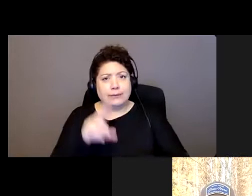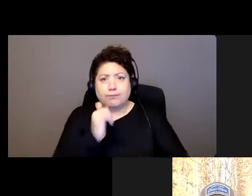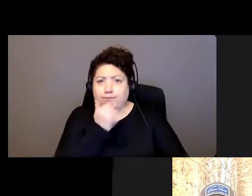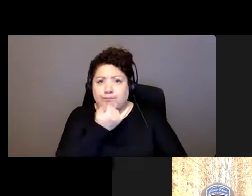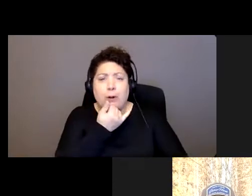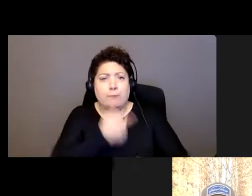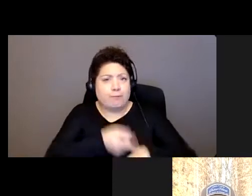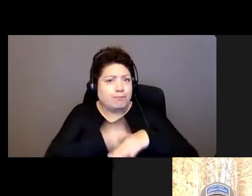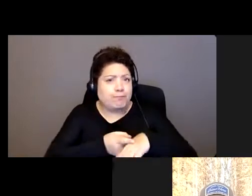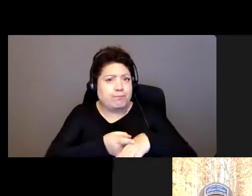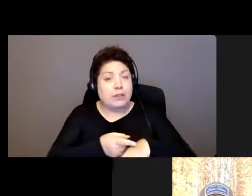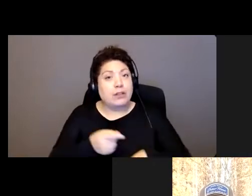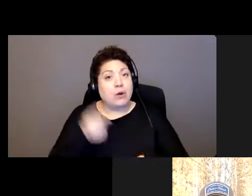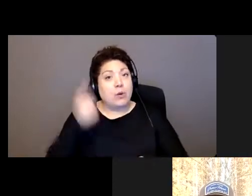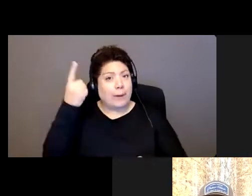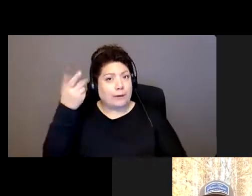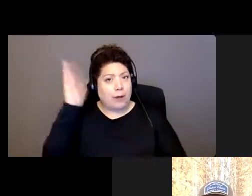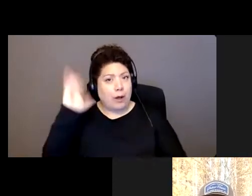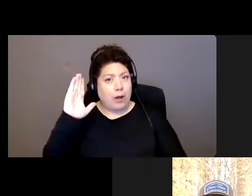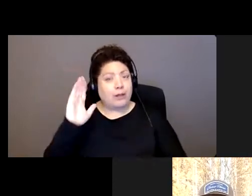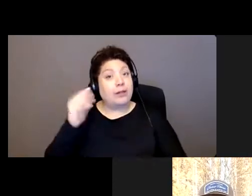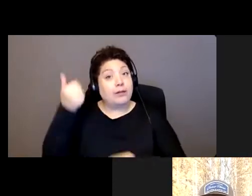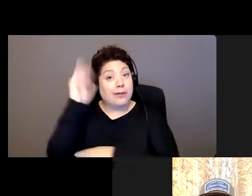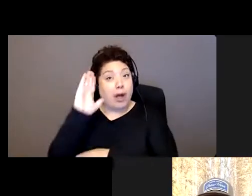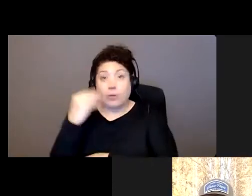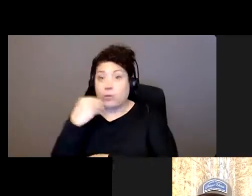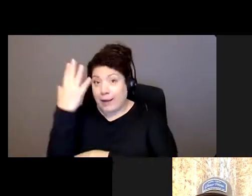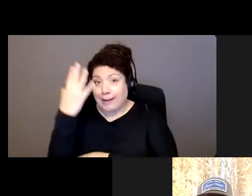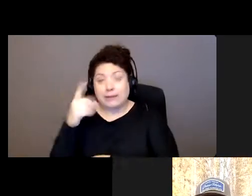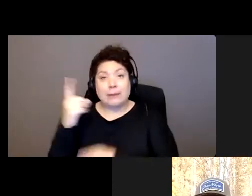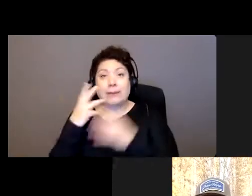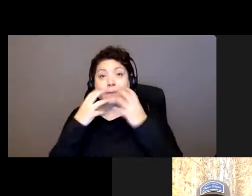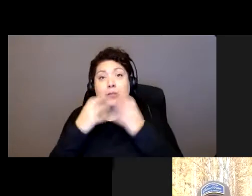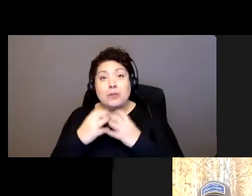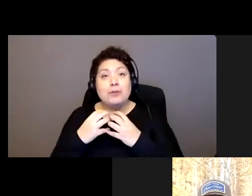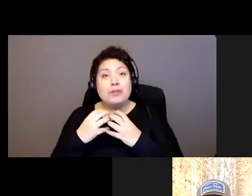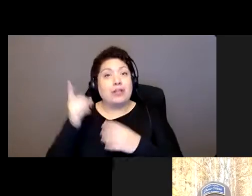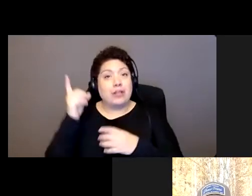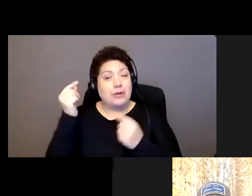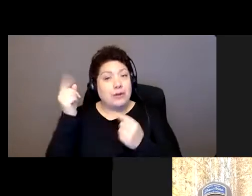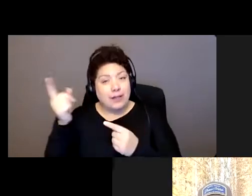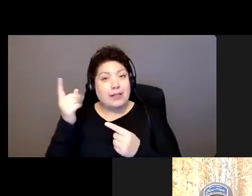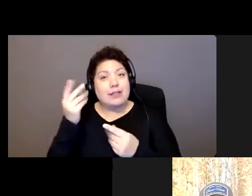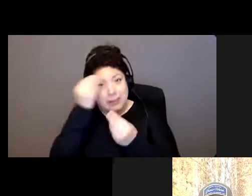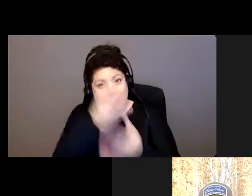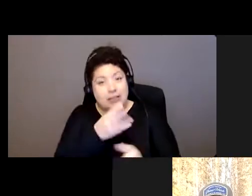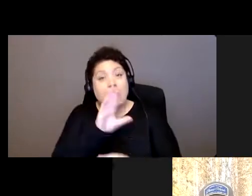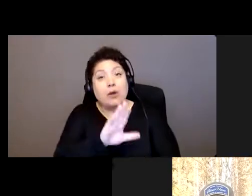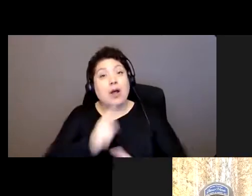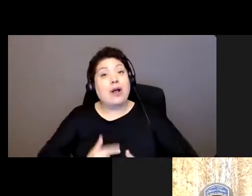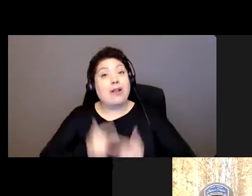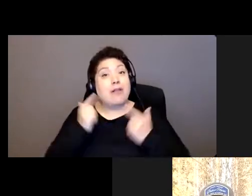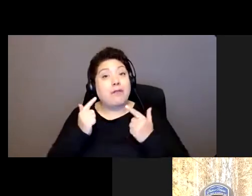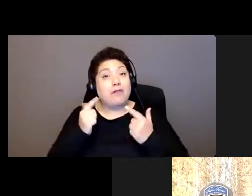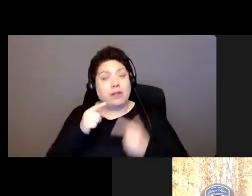that there was only one God and was a white God and had big beard and was going to come and tell us how to live our lives. That's what my grandmother